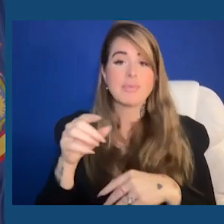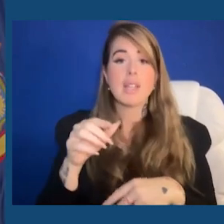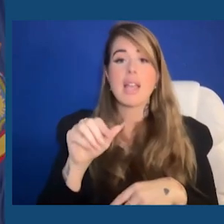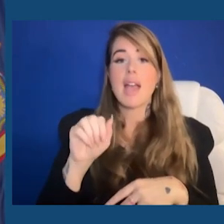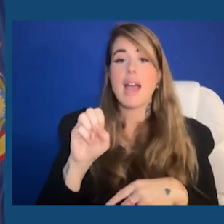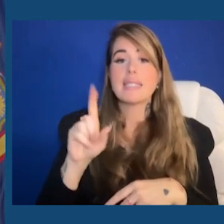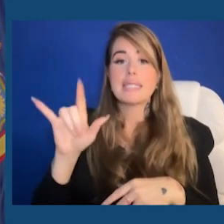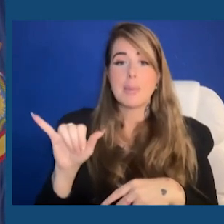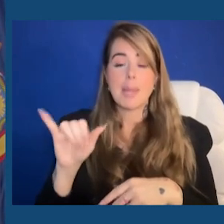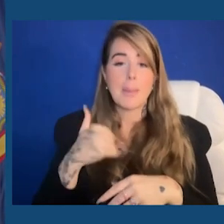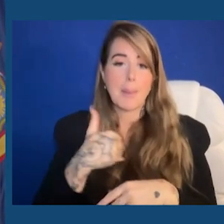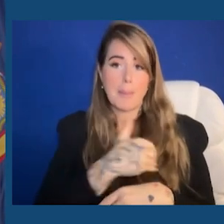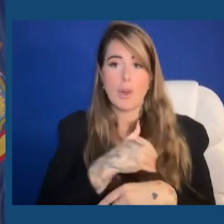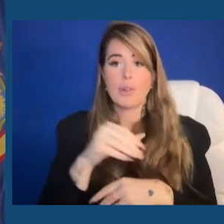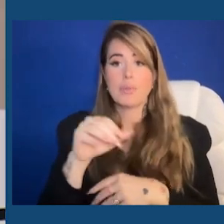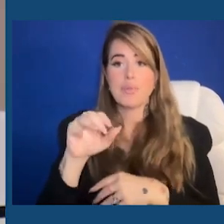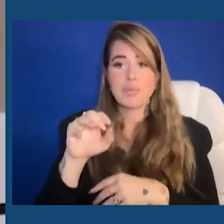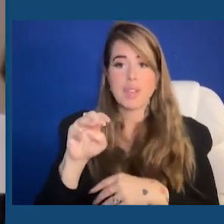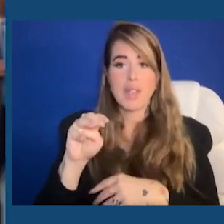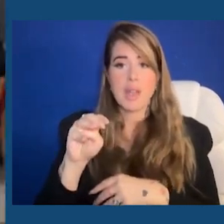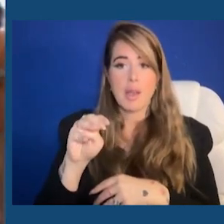Santos.